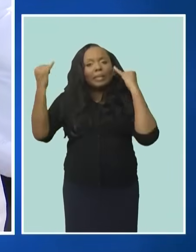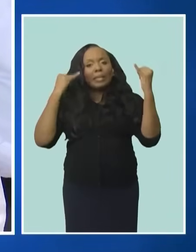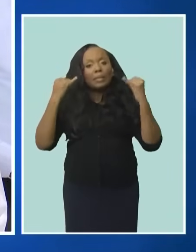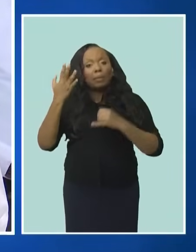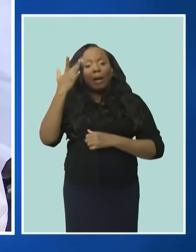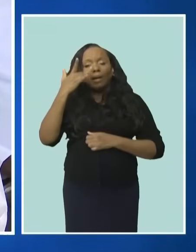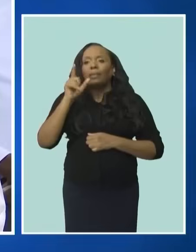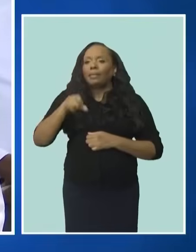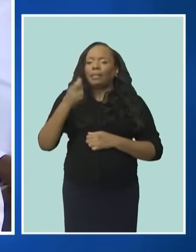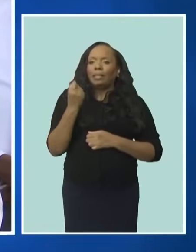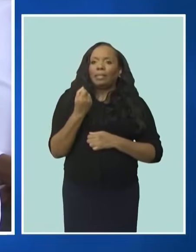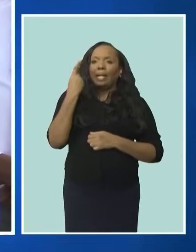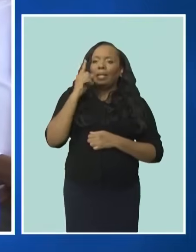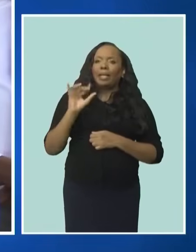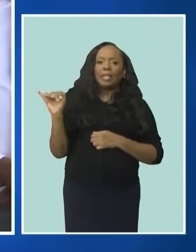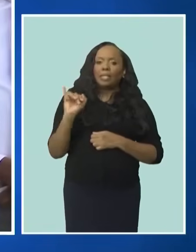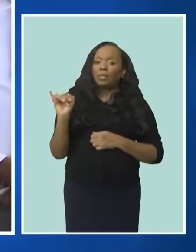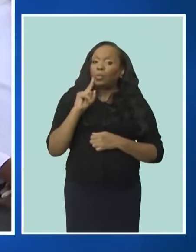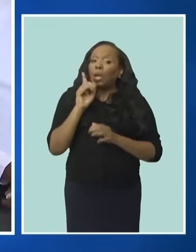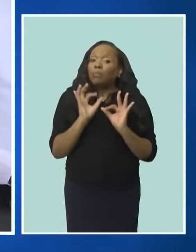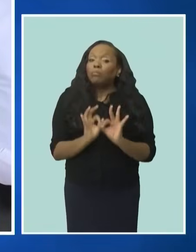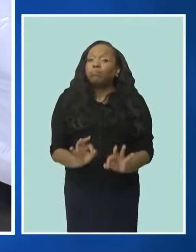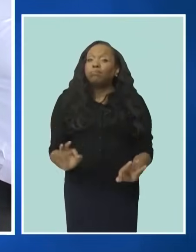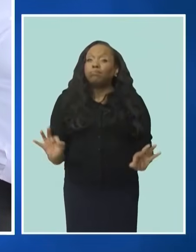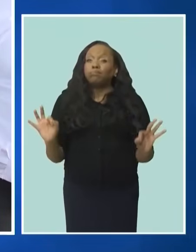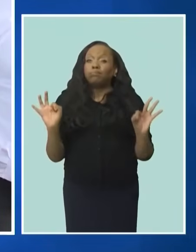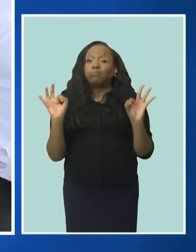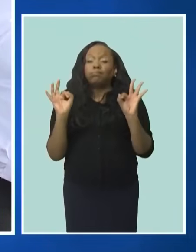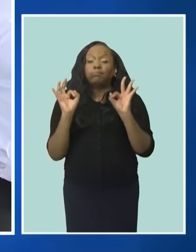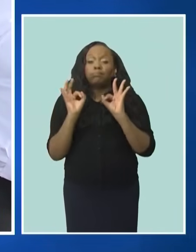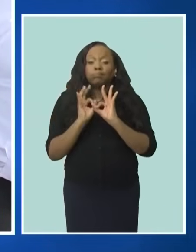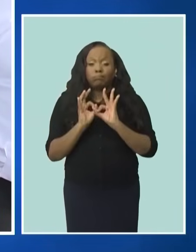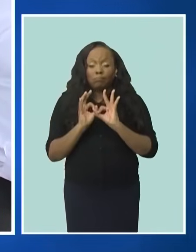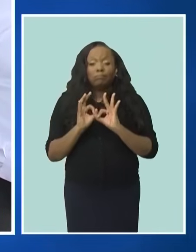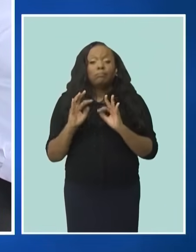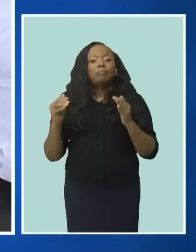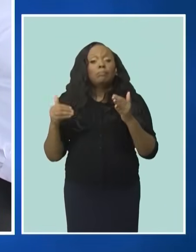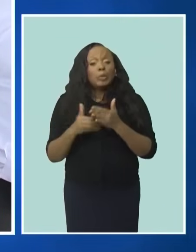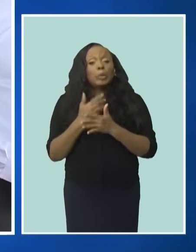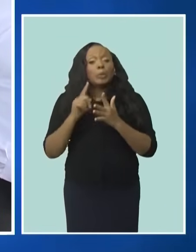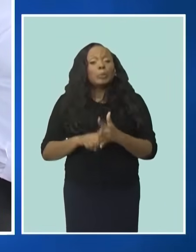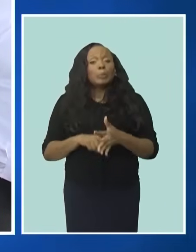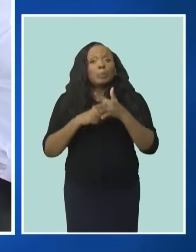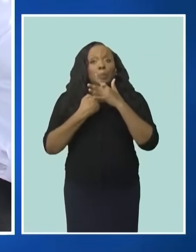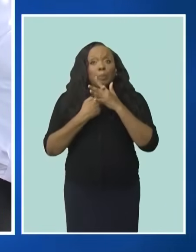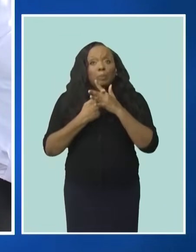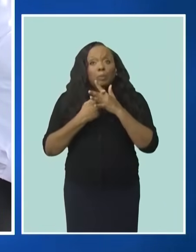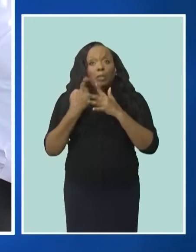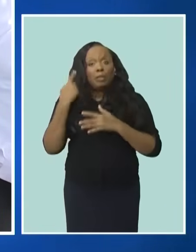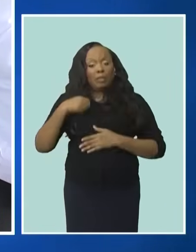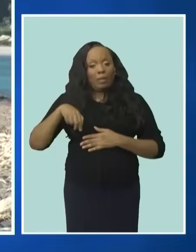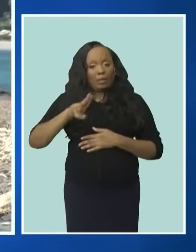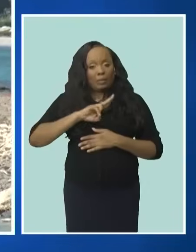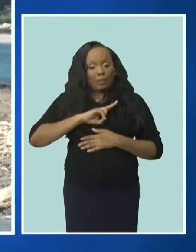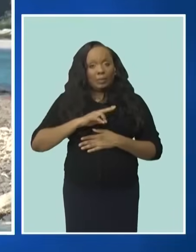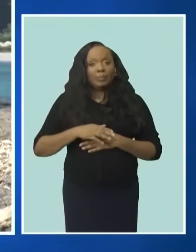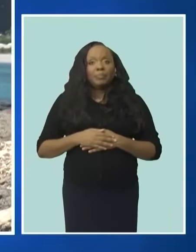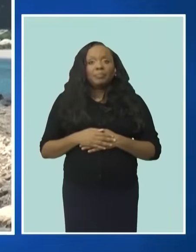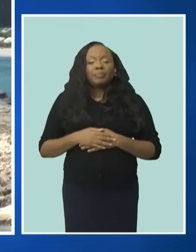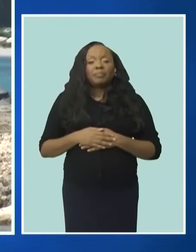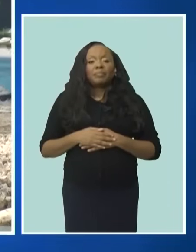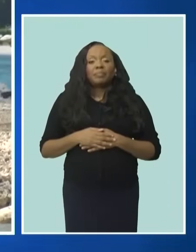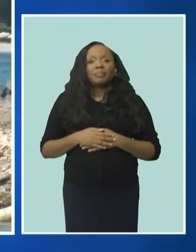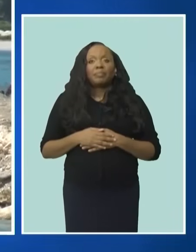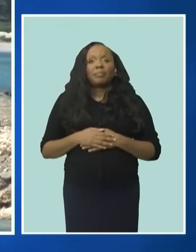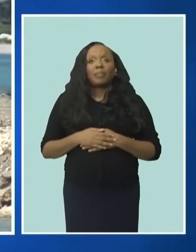that insurance is now a new beginning for a new fishing industry. Members of the